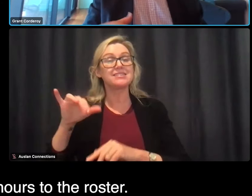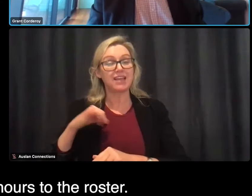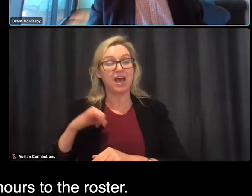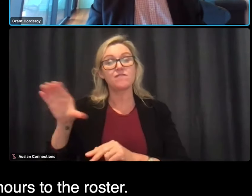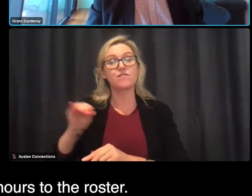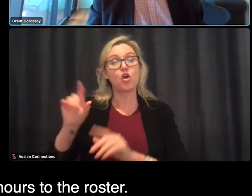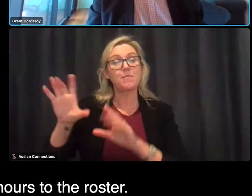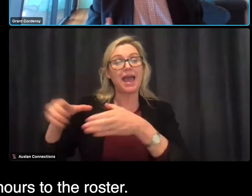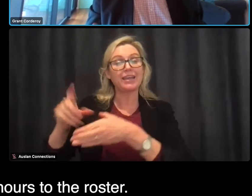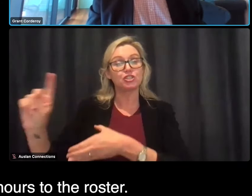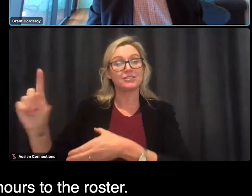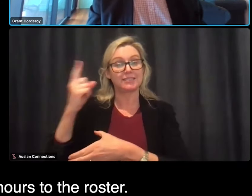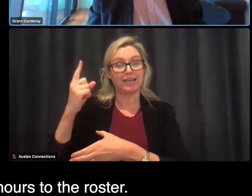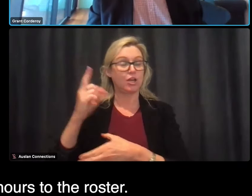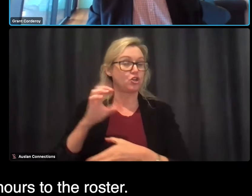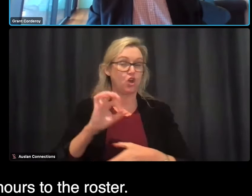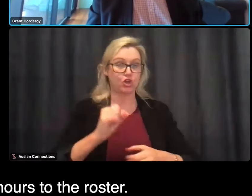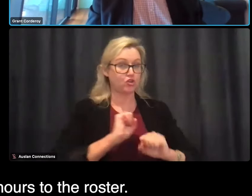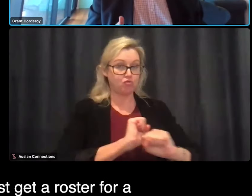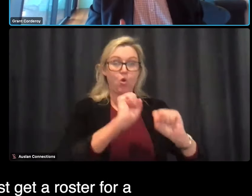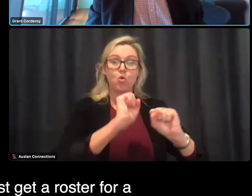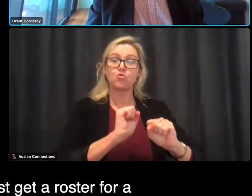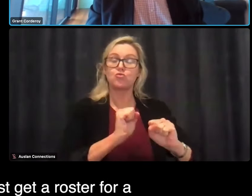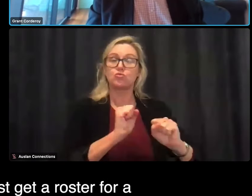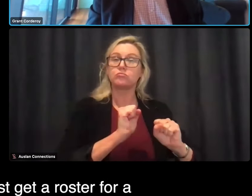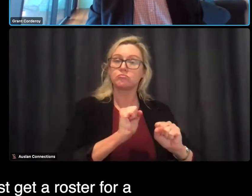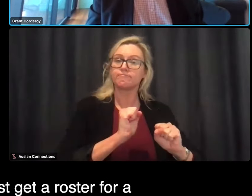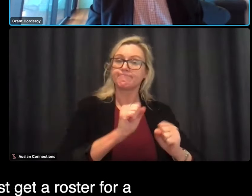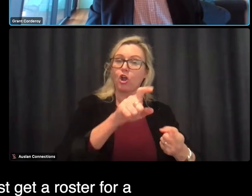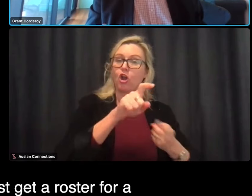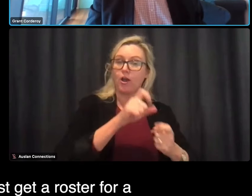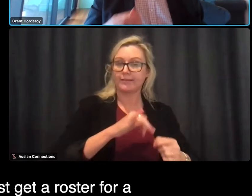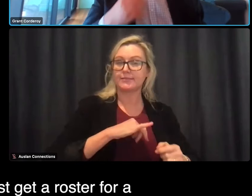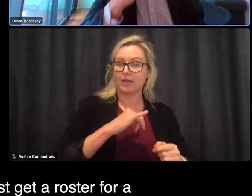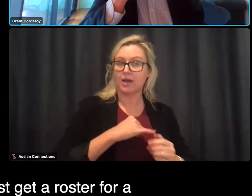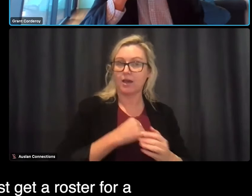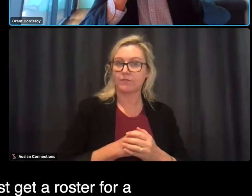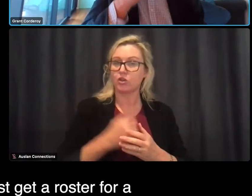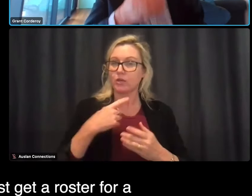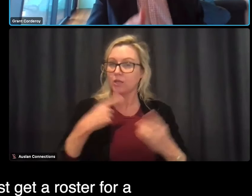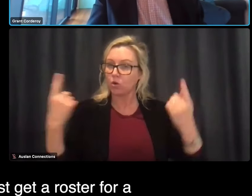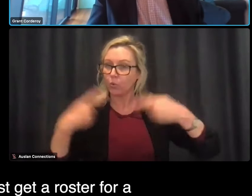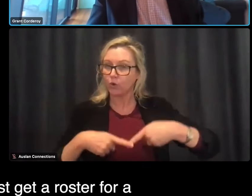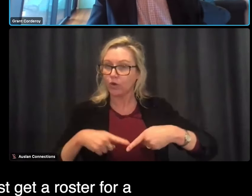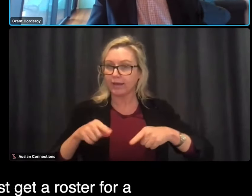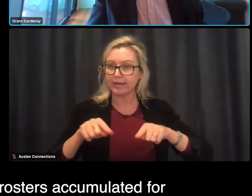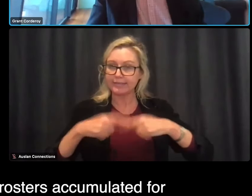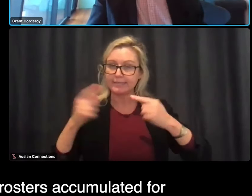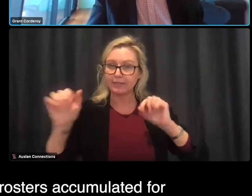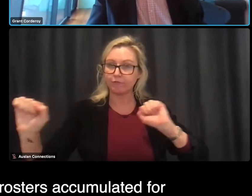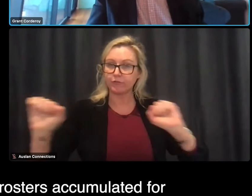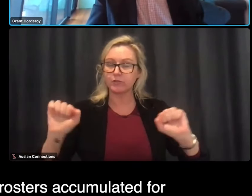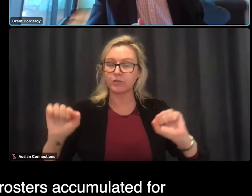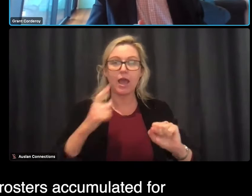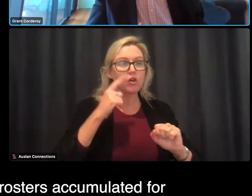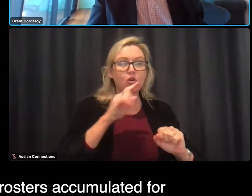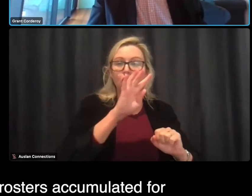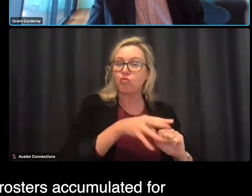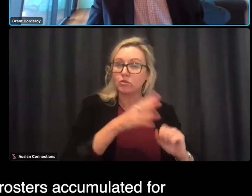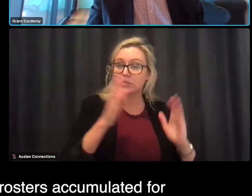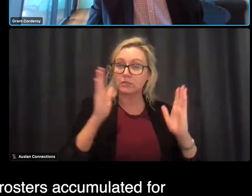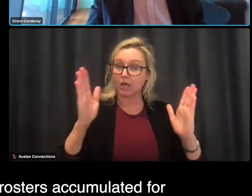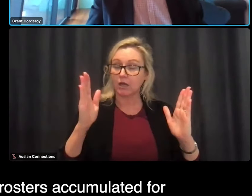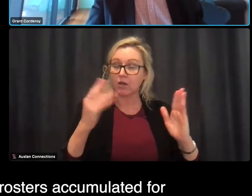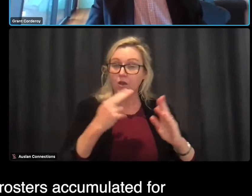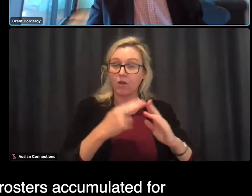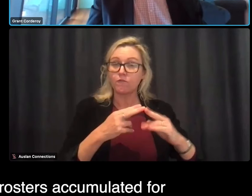again, check those hours to the roster. A really good check is that when you just get a roster for a fortnight, or if